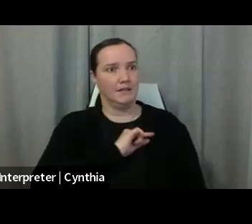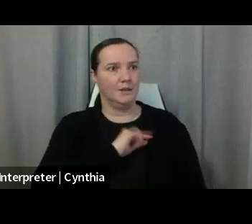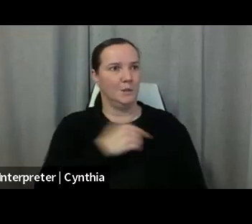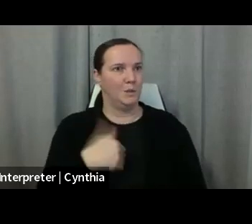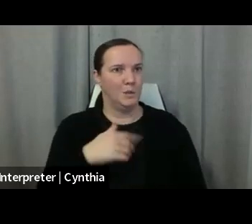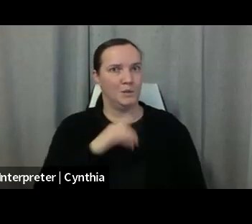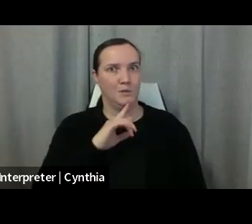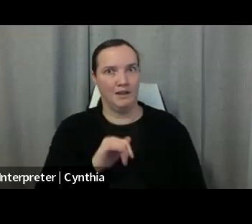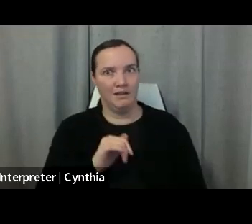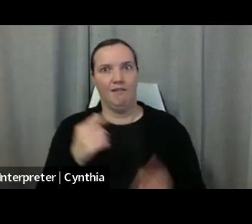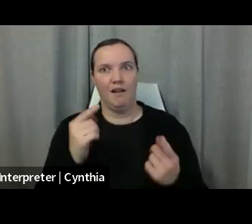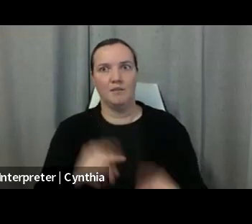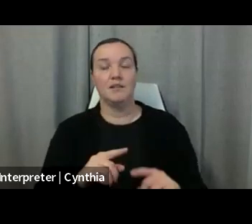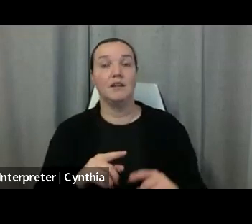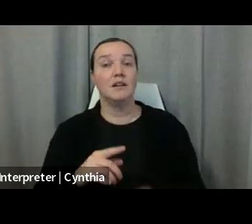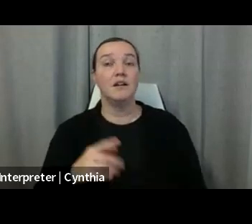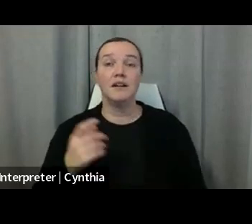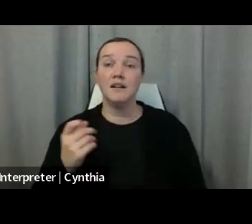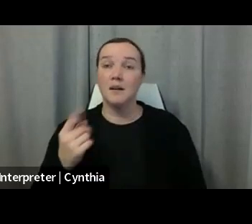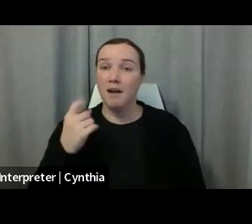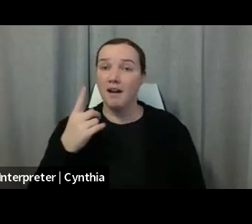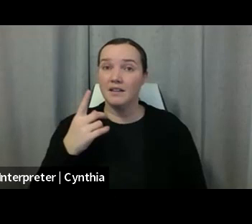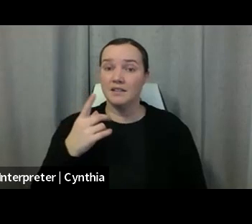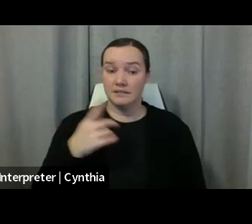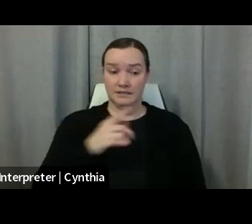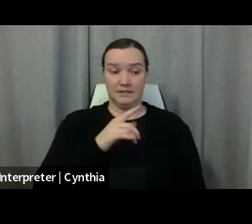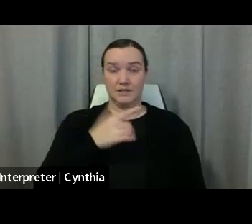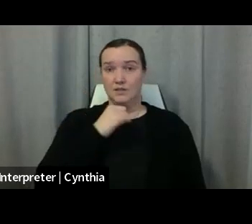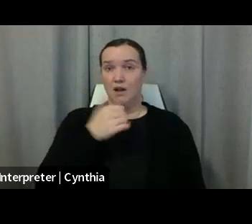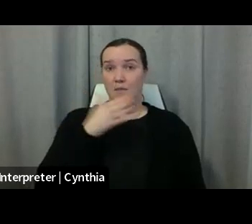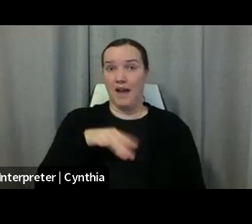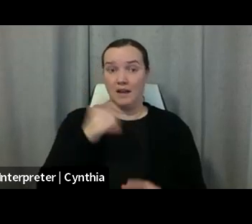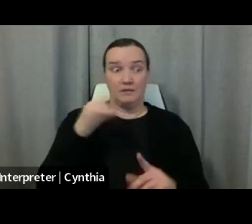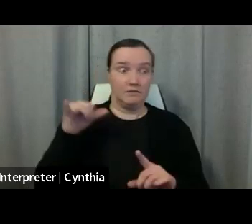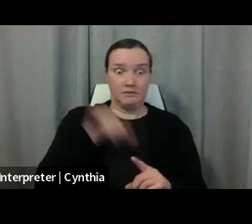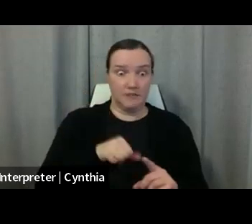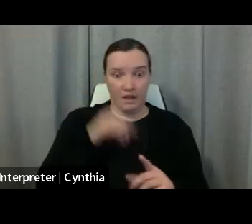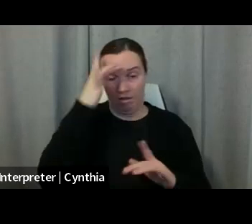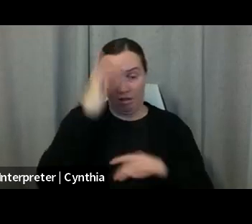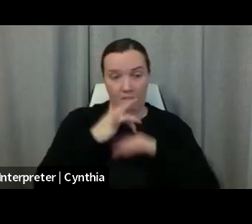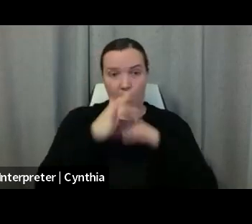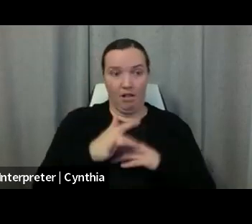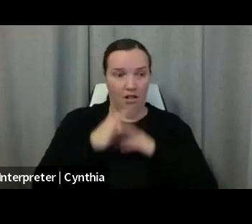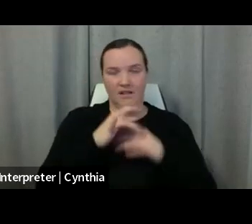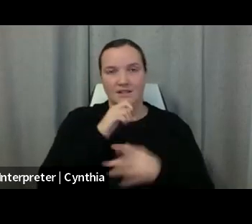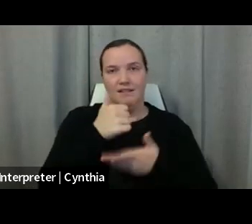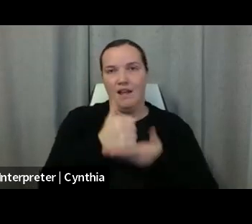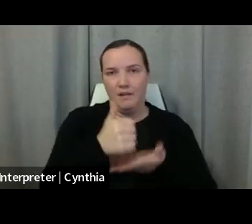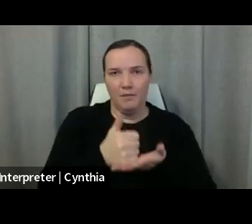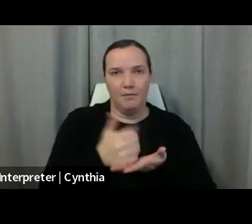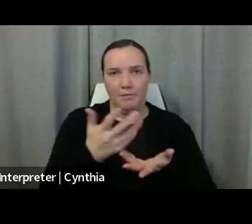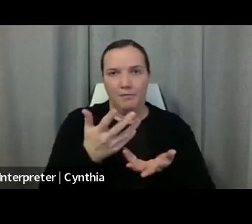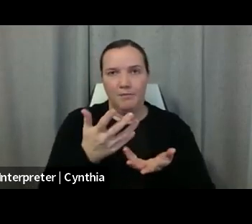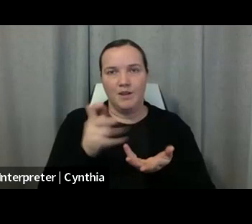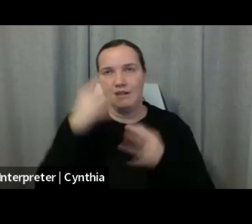real. But we always say, it's not a bad thing, however, don't stay there. Because staying there doesn't help. It's then to start to think, what's